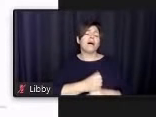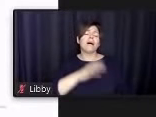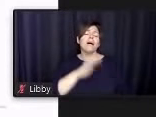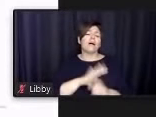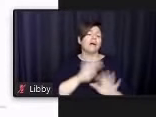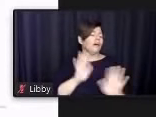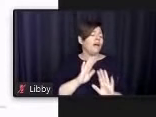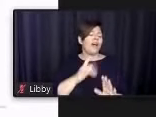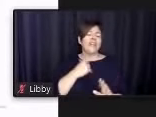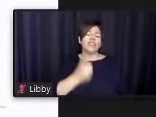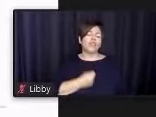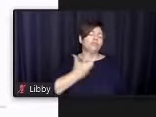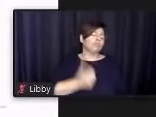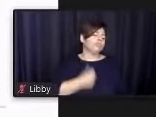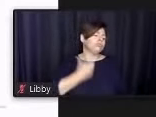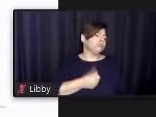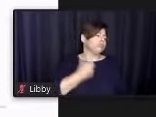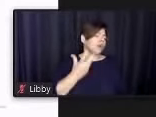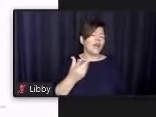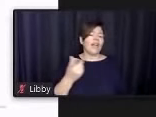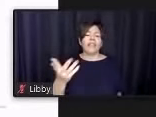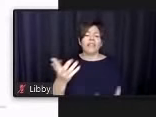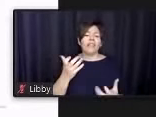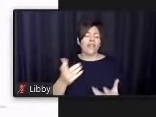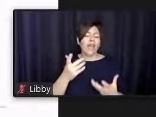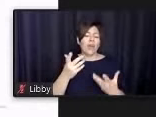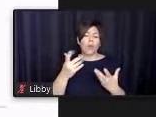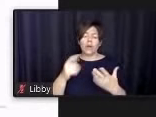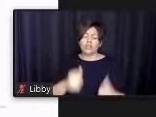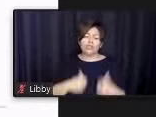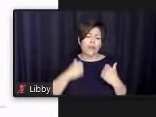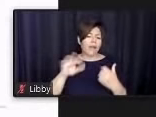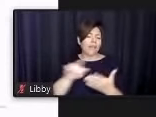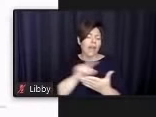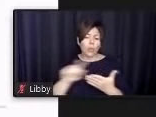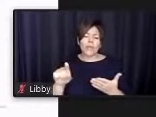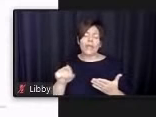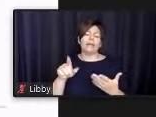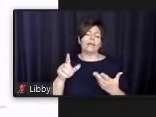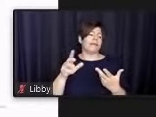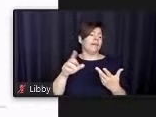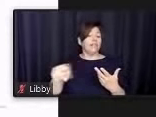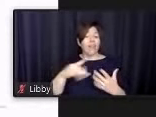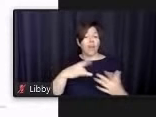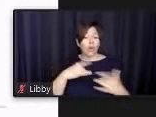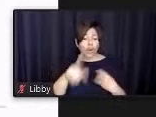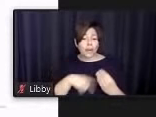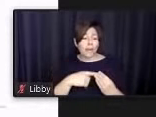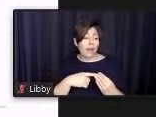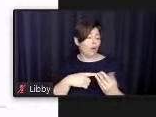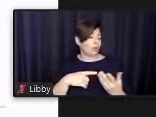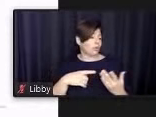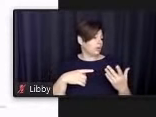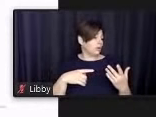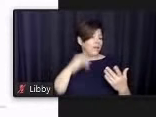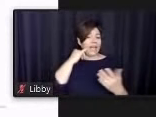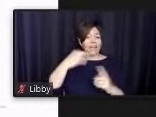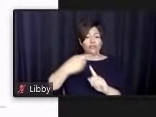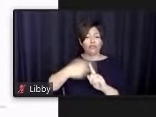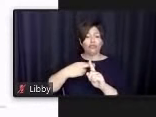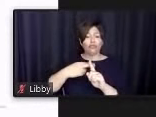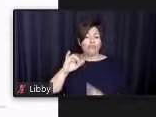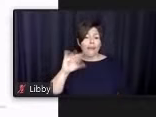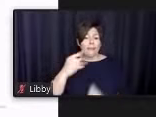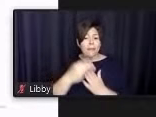and they just want to get through. They want to get through the week. They want to get through this. They're worried about where their rent money is going to come from,